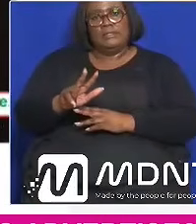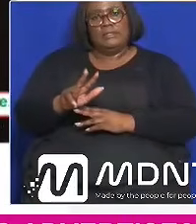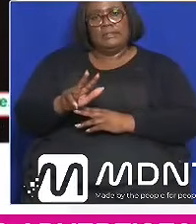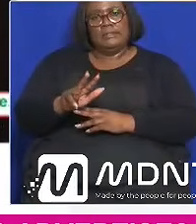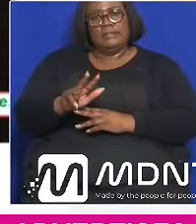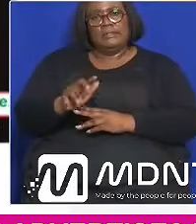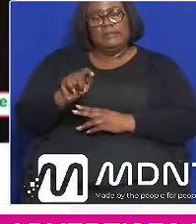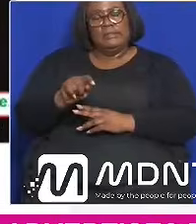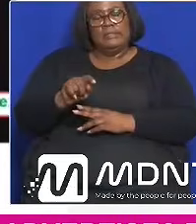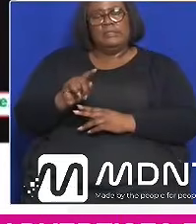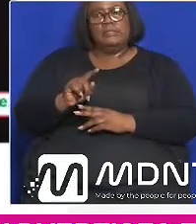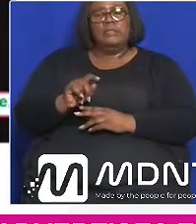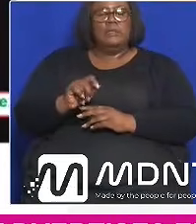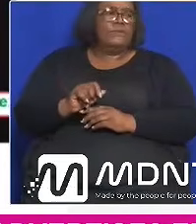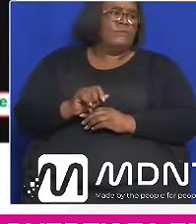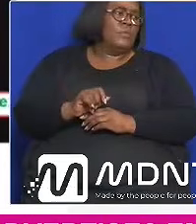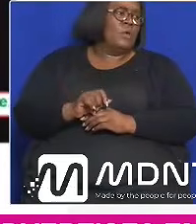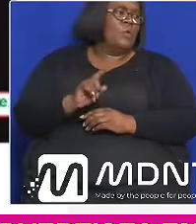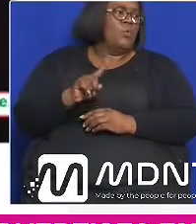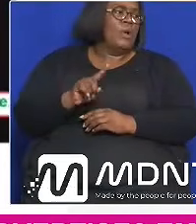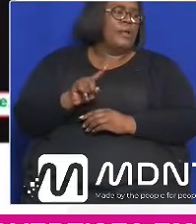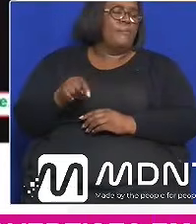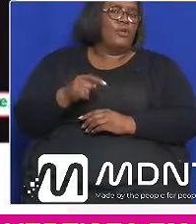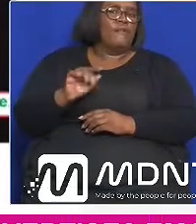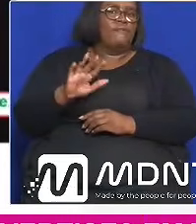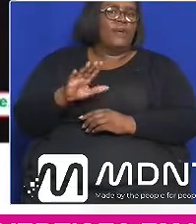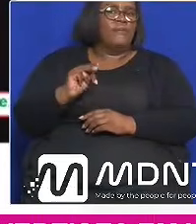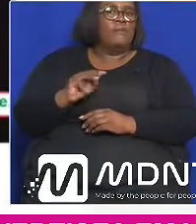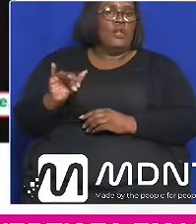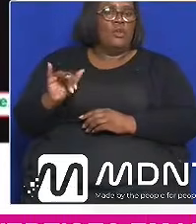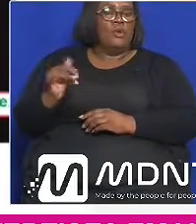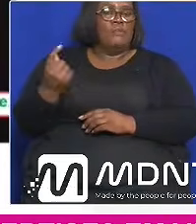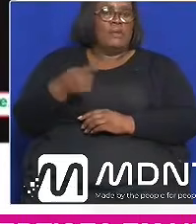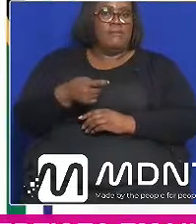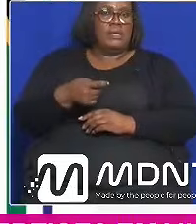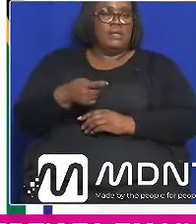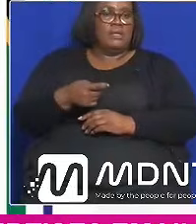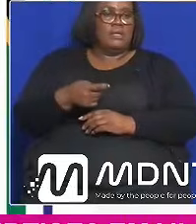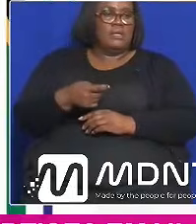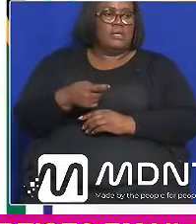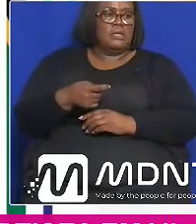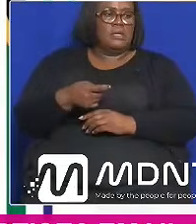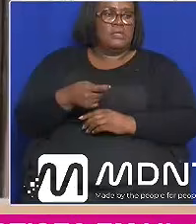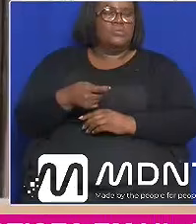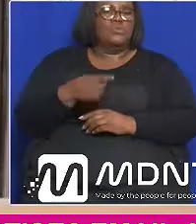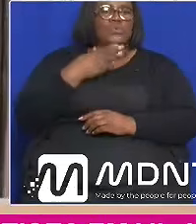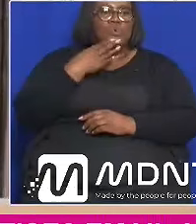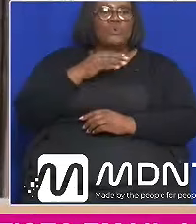1.5 million rand payment, once again to Bazwimi Factors